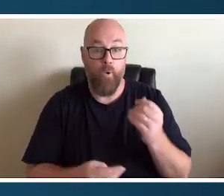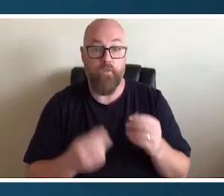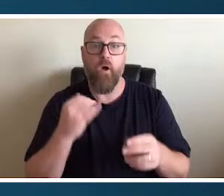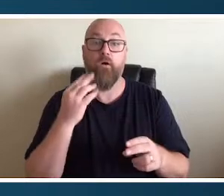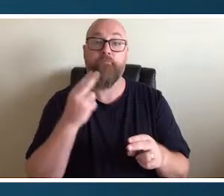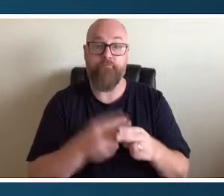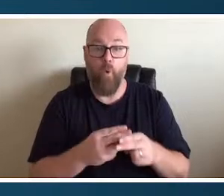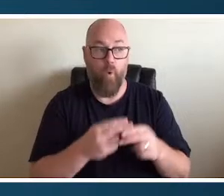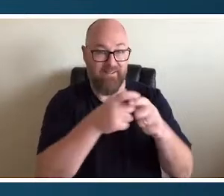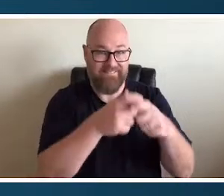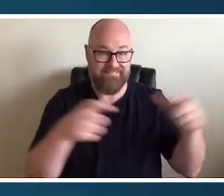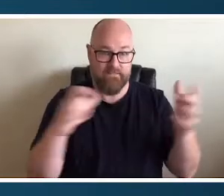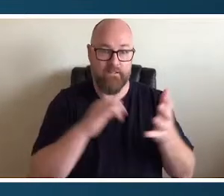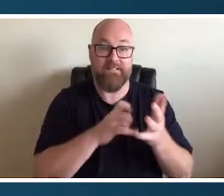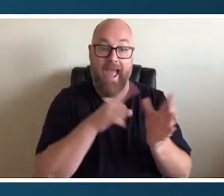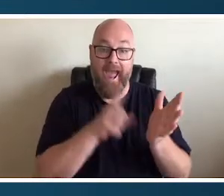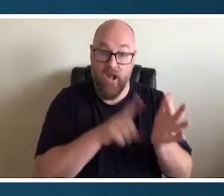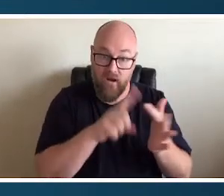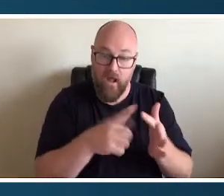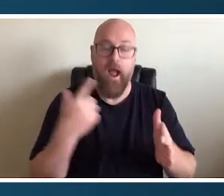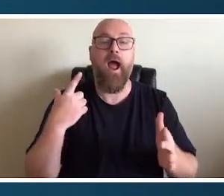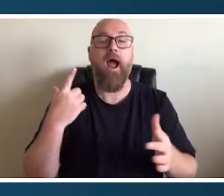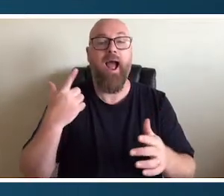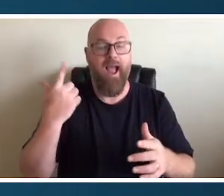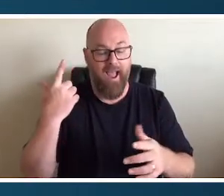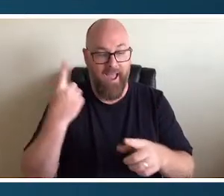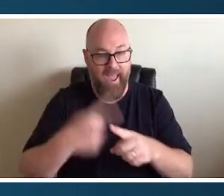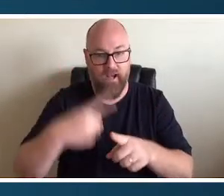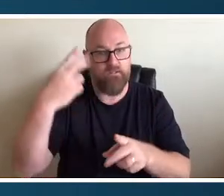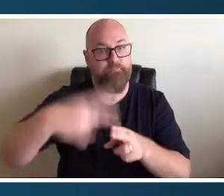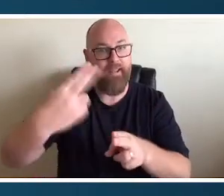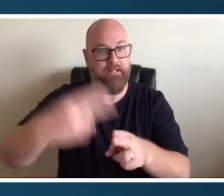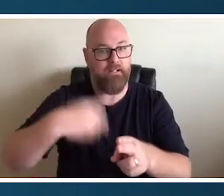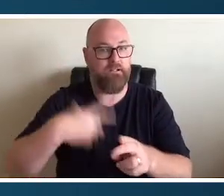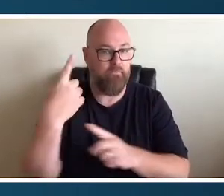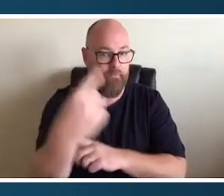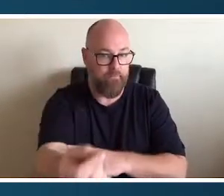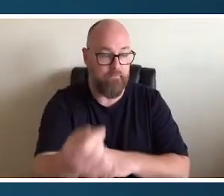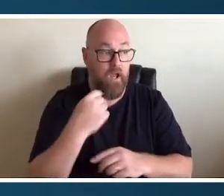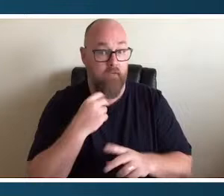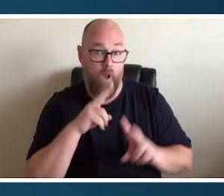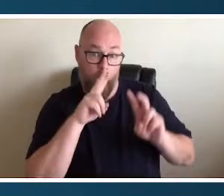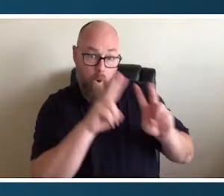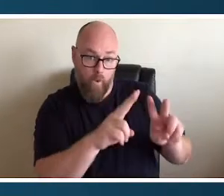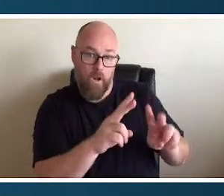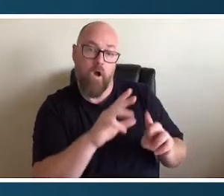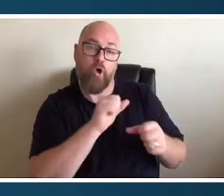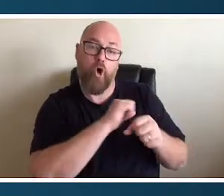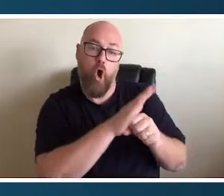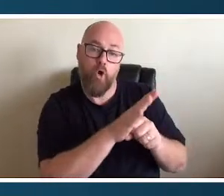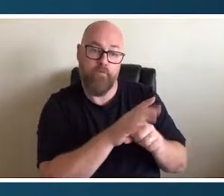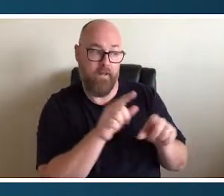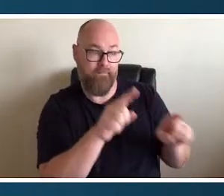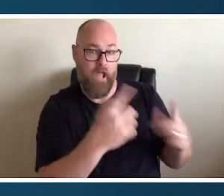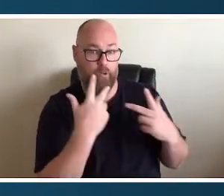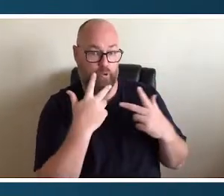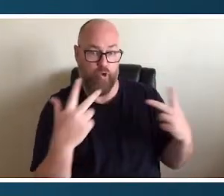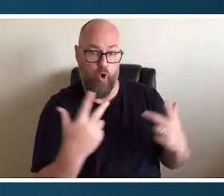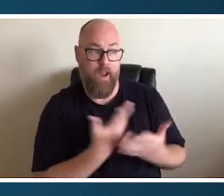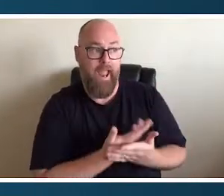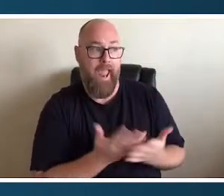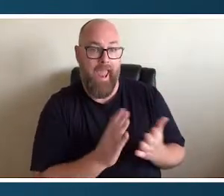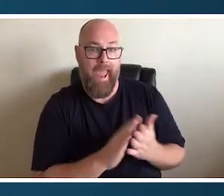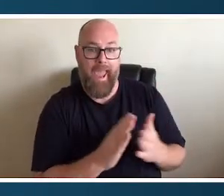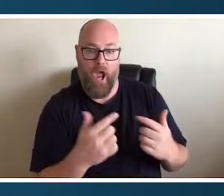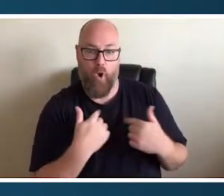speed are needed. If we examine the COVID-19 pandemic, it highlighted our systemic